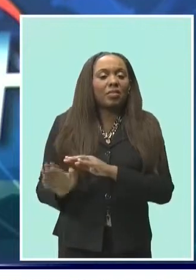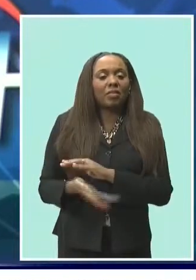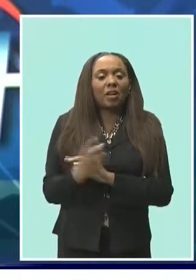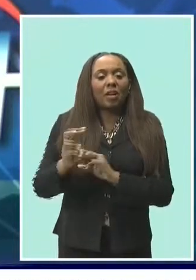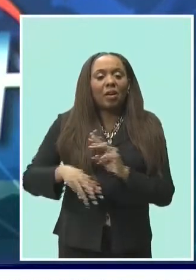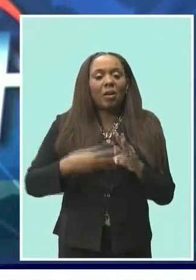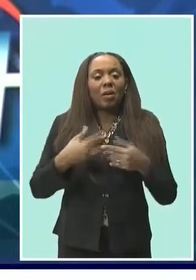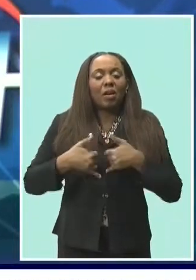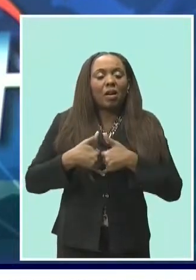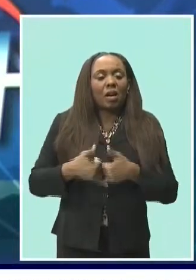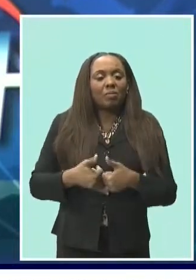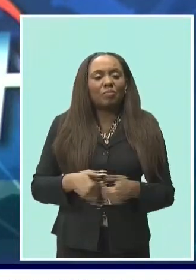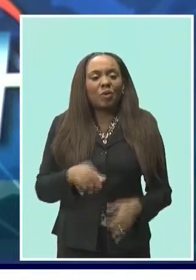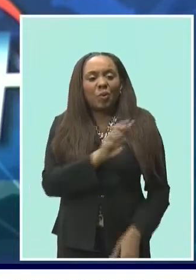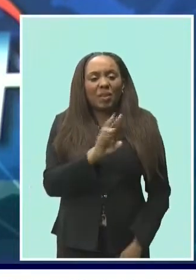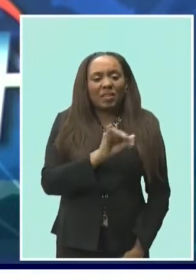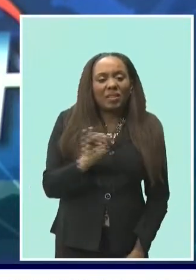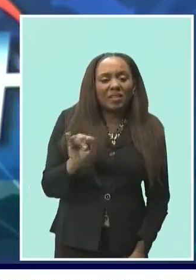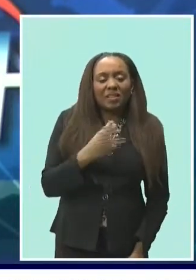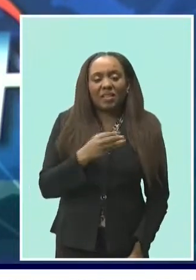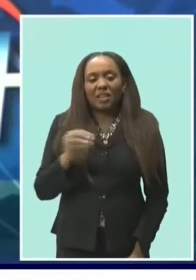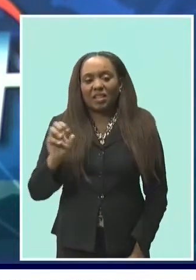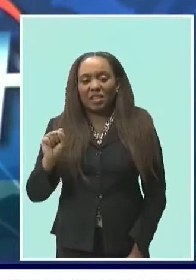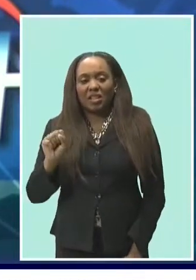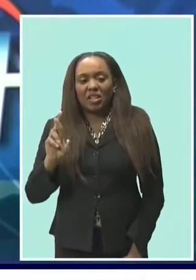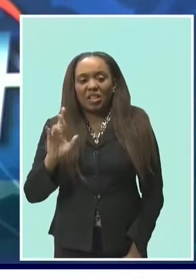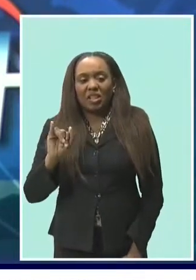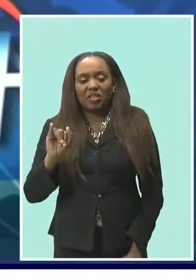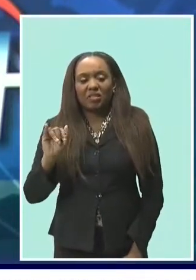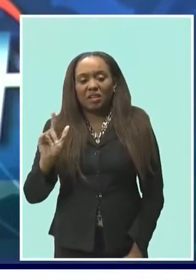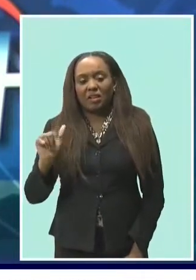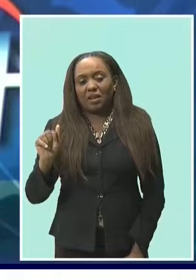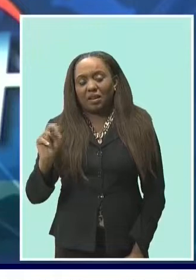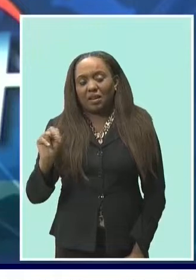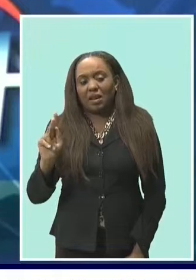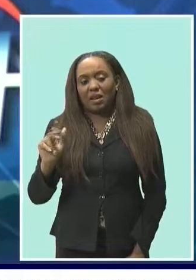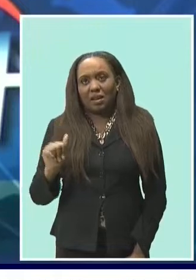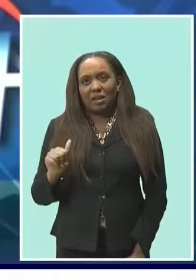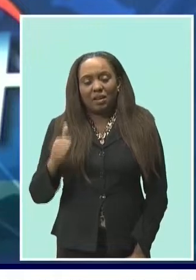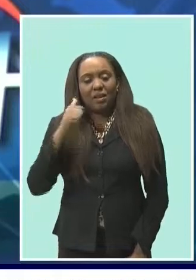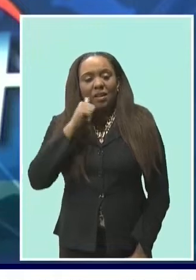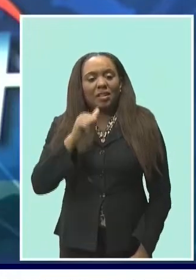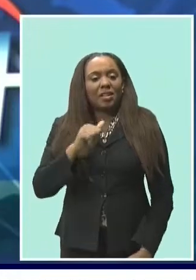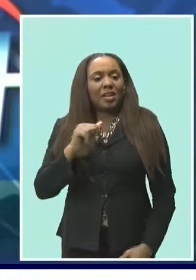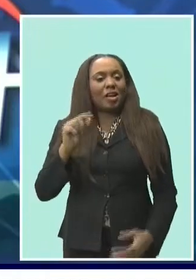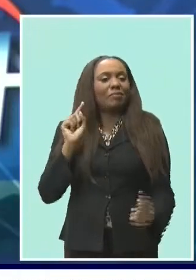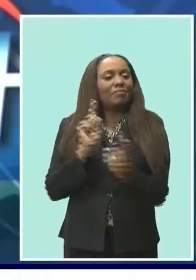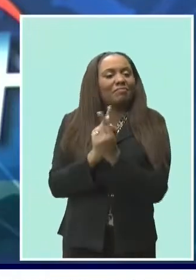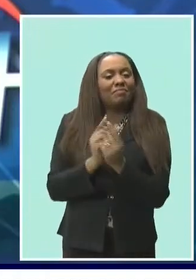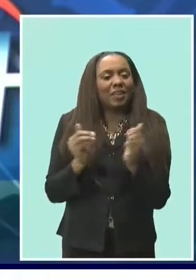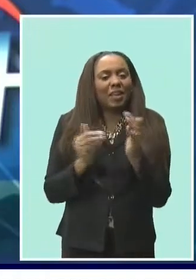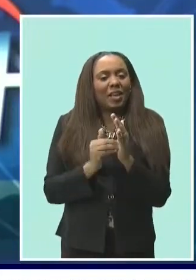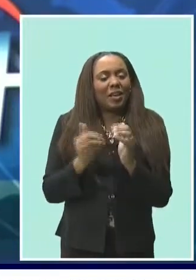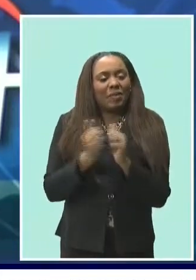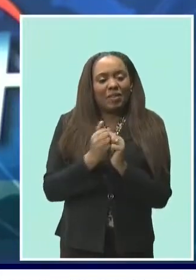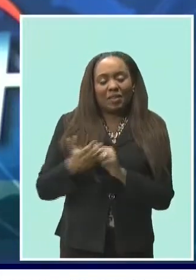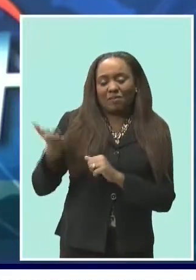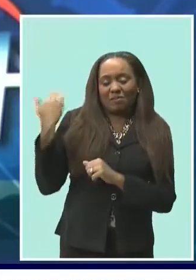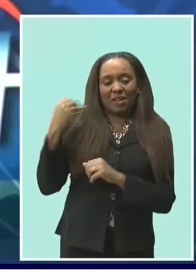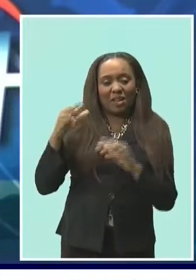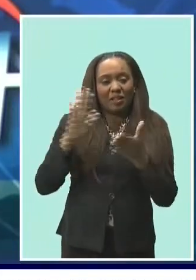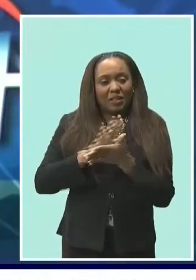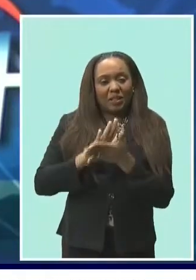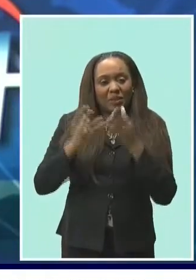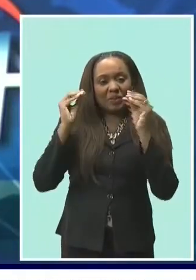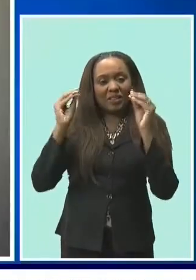Sri Lanka. Making even bigger headlines was her reunion with former Combermere school teacher, West Indies assistant coach Roddy Estwick.